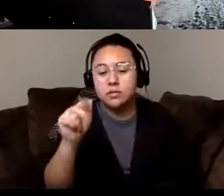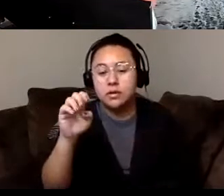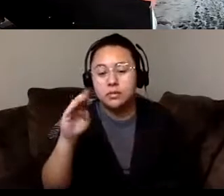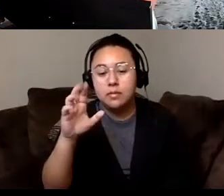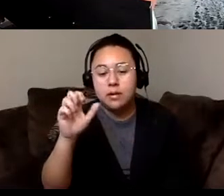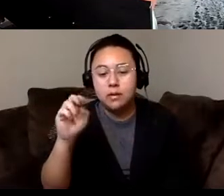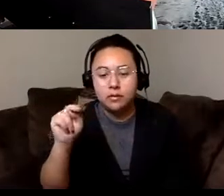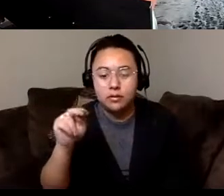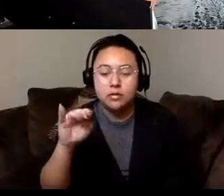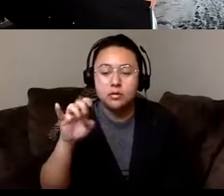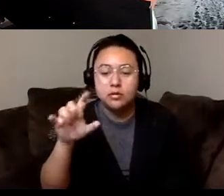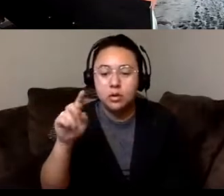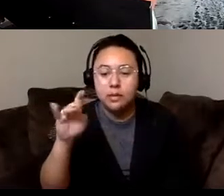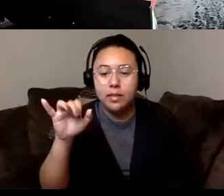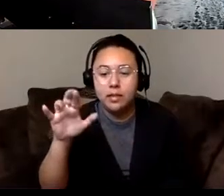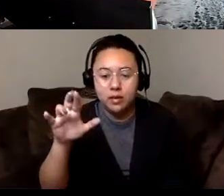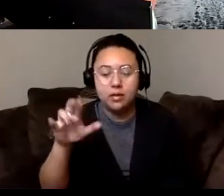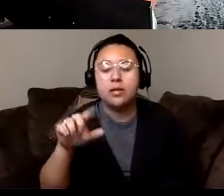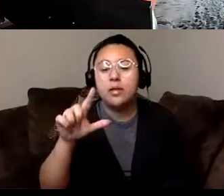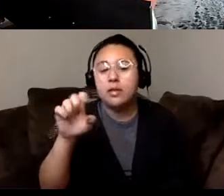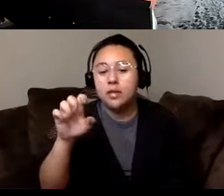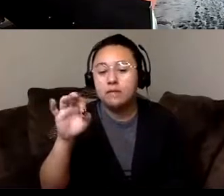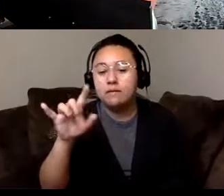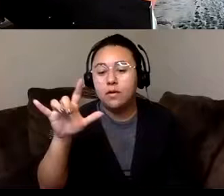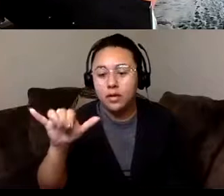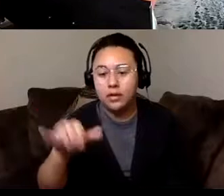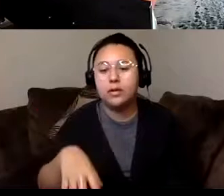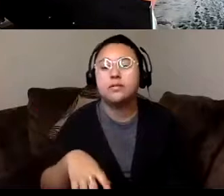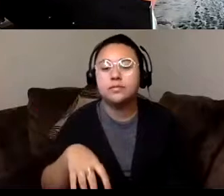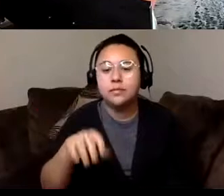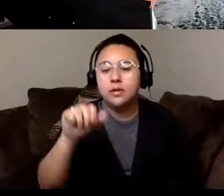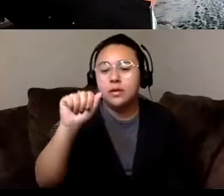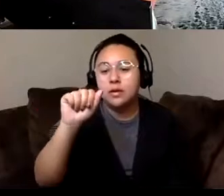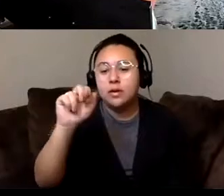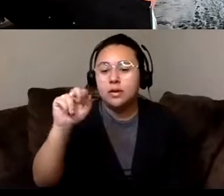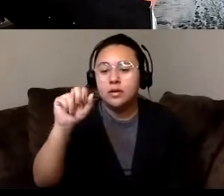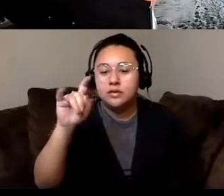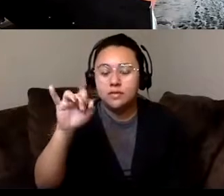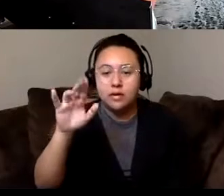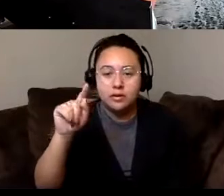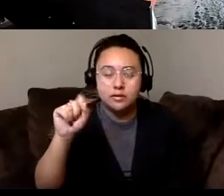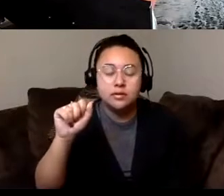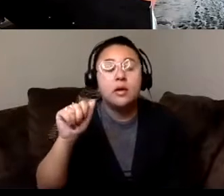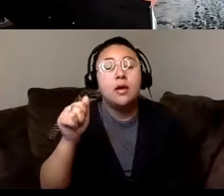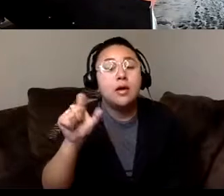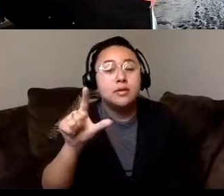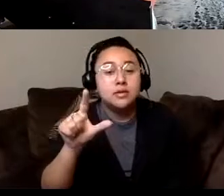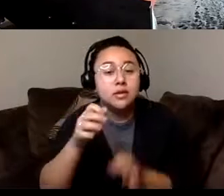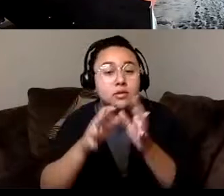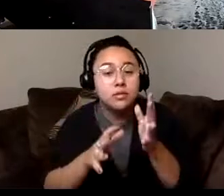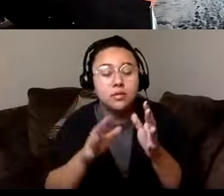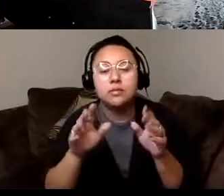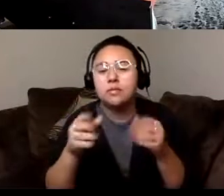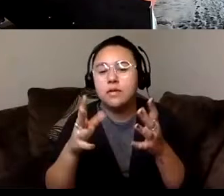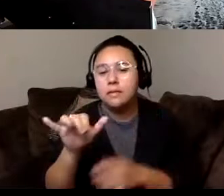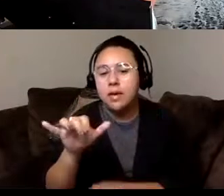Miller, Anna Zivarts, and Lee Foley. Your moderator is John MacArthur. ASL interpretation is provided by Stellar Communication. To ensure